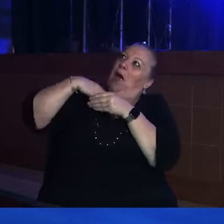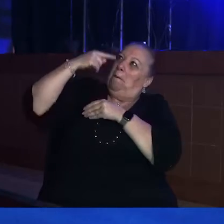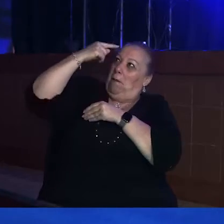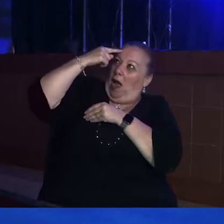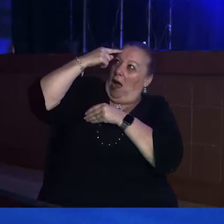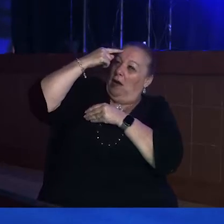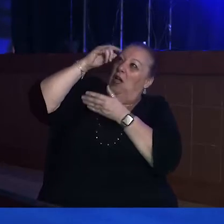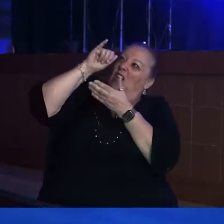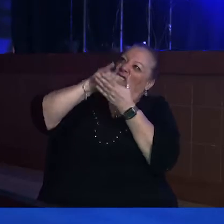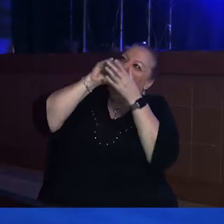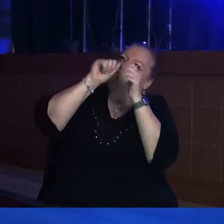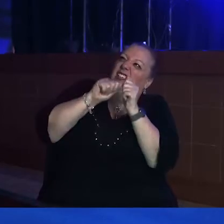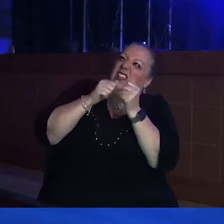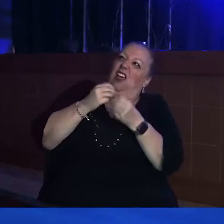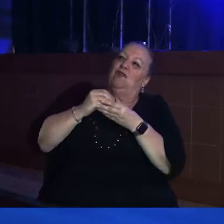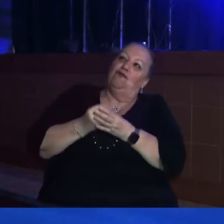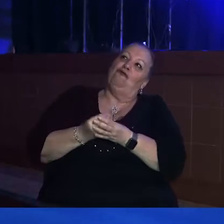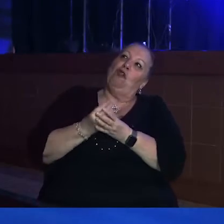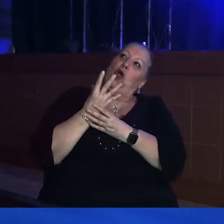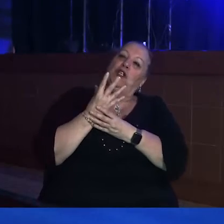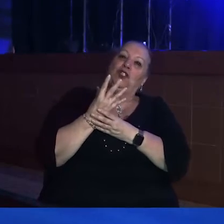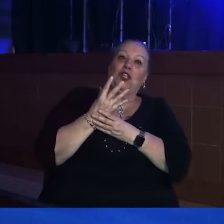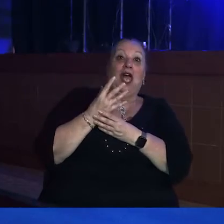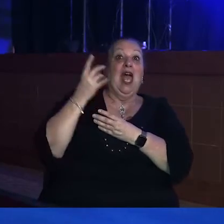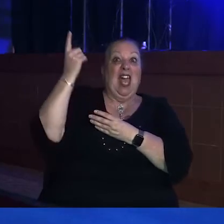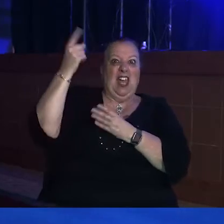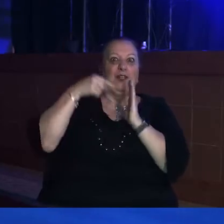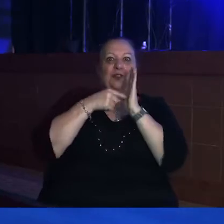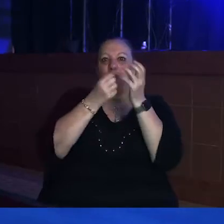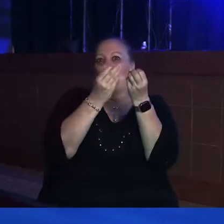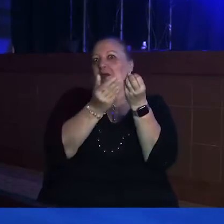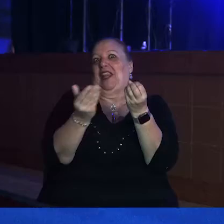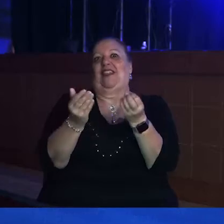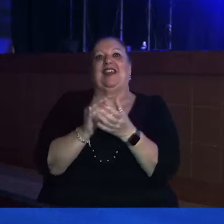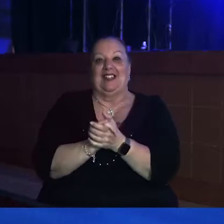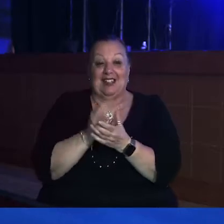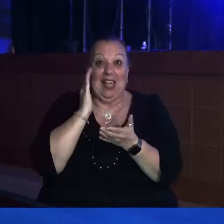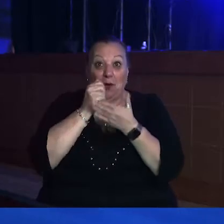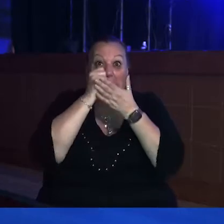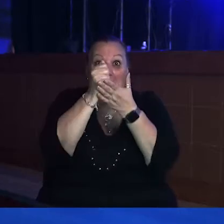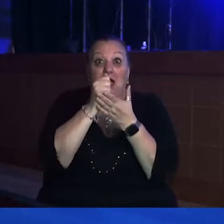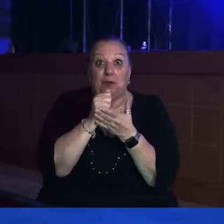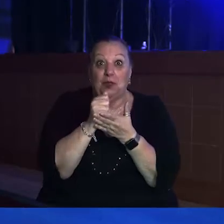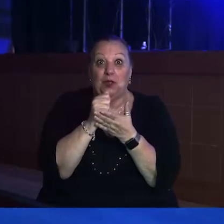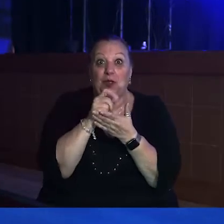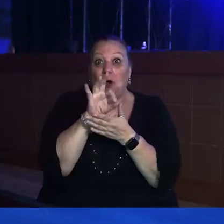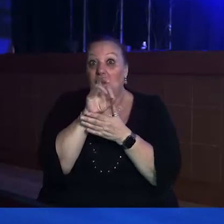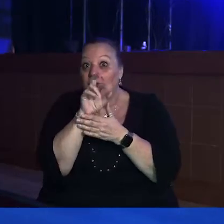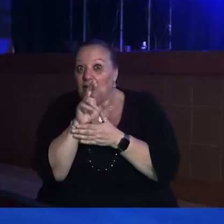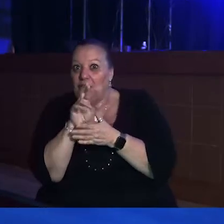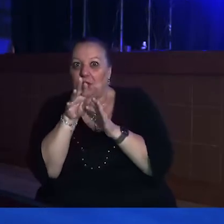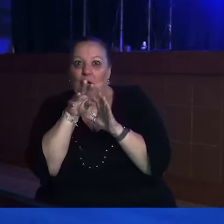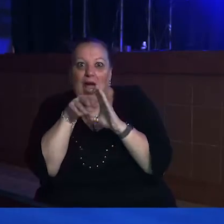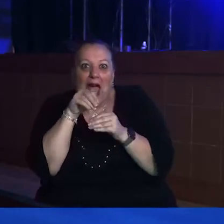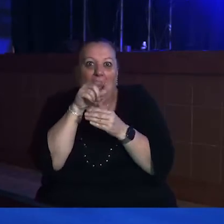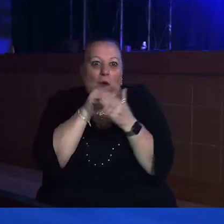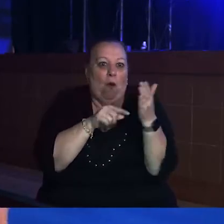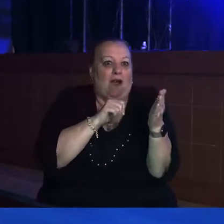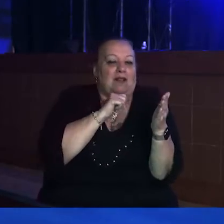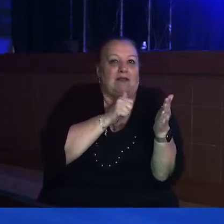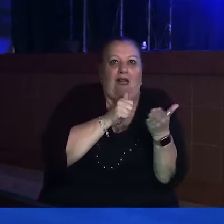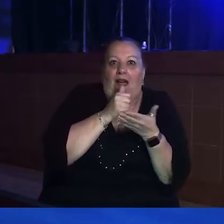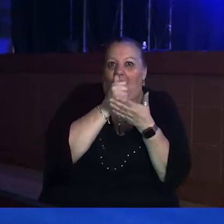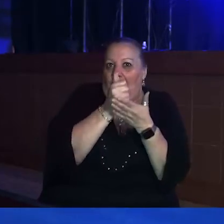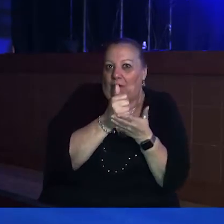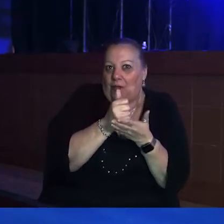can flourish? And he'll show you all kinds of things that will help you filter out what isn't helpful and what